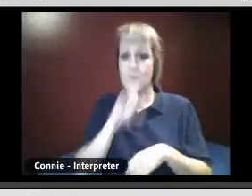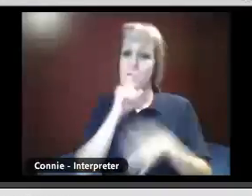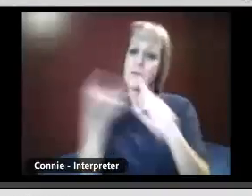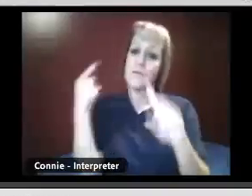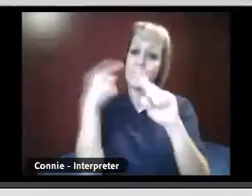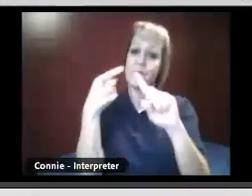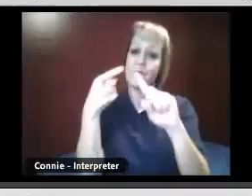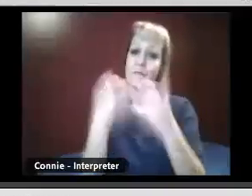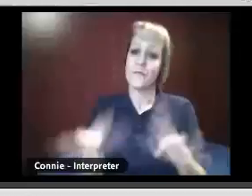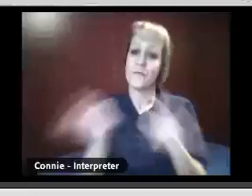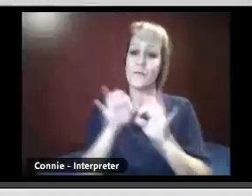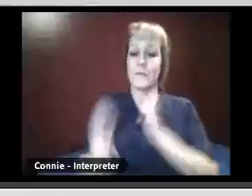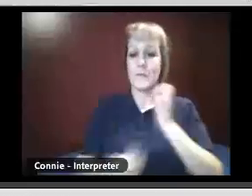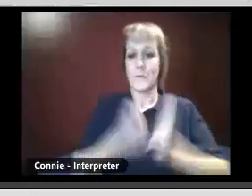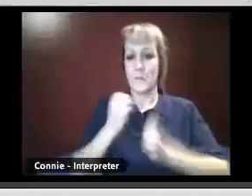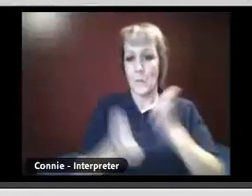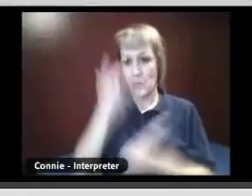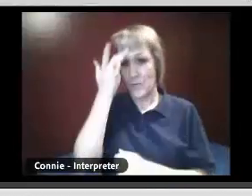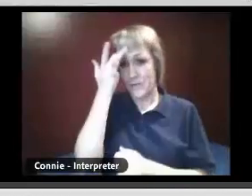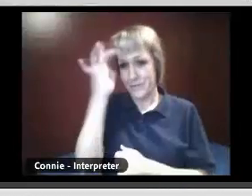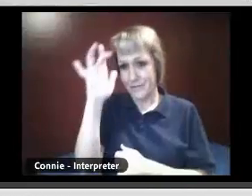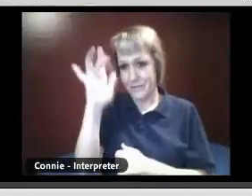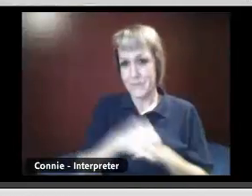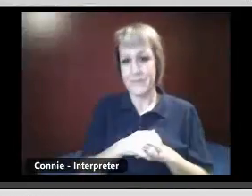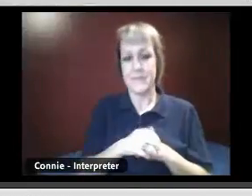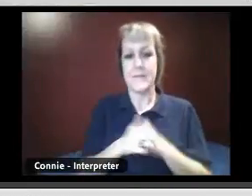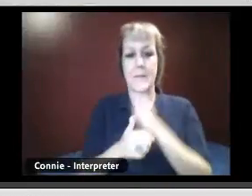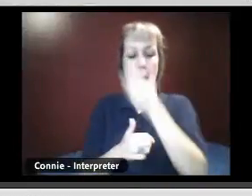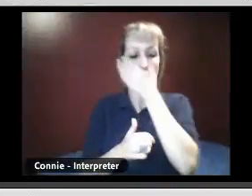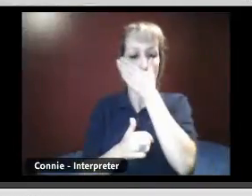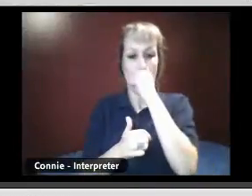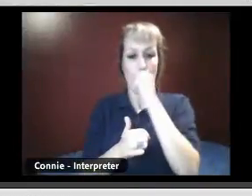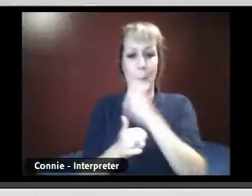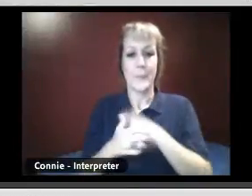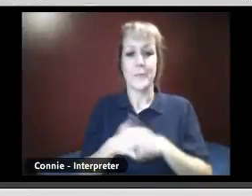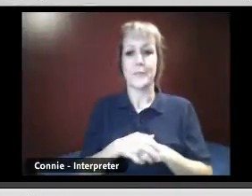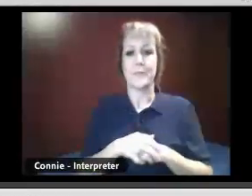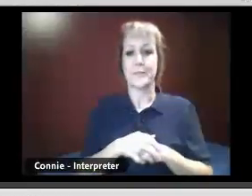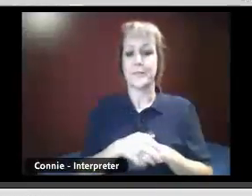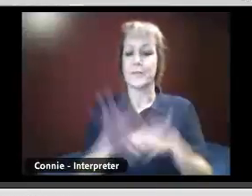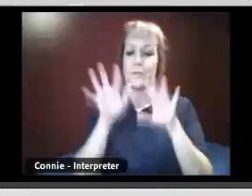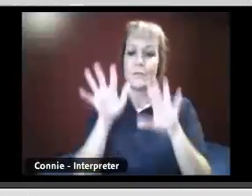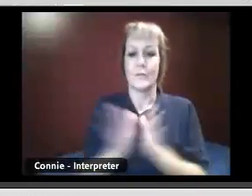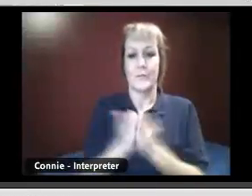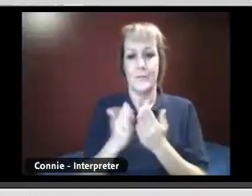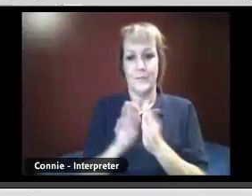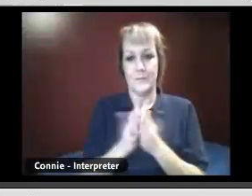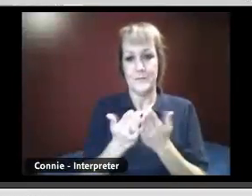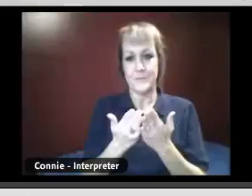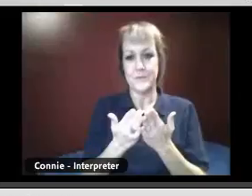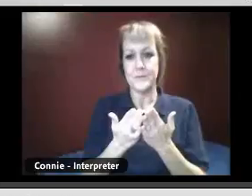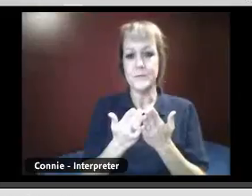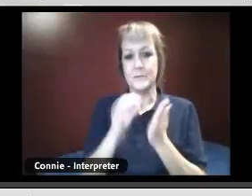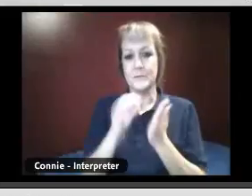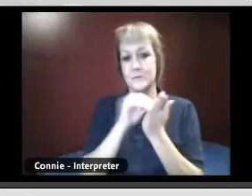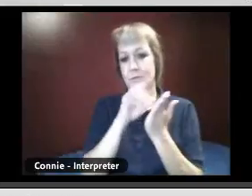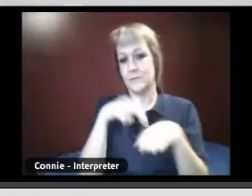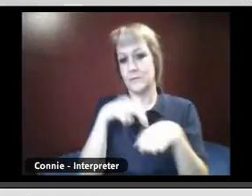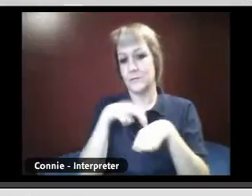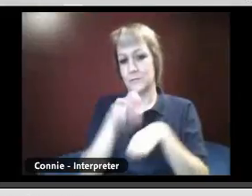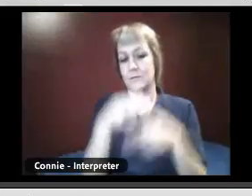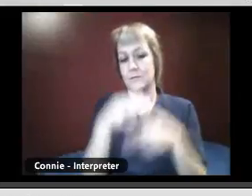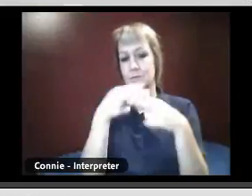where emotional intelligence came into this. There is an excellent book, and I put it on today's reference. It's called